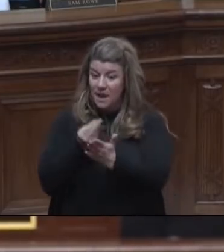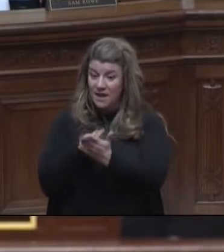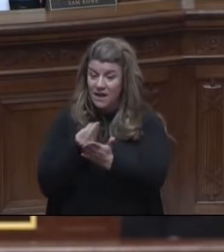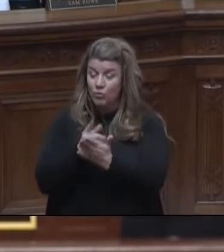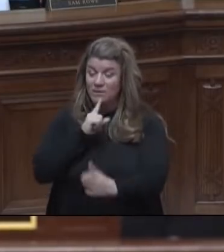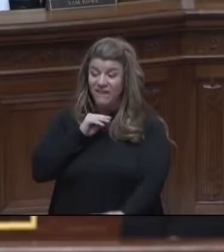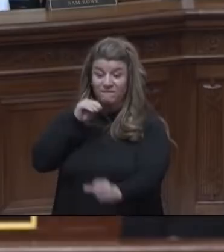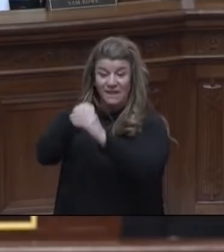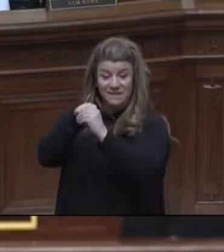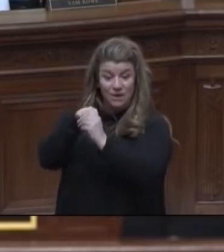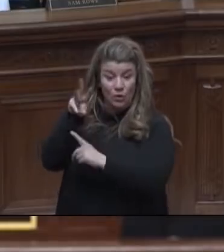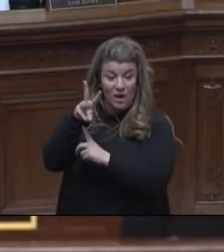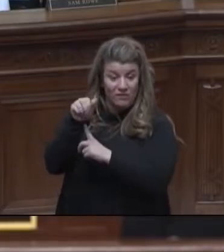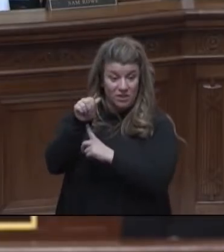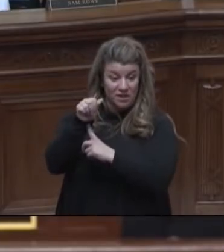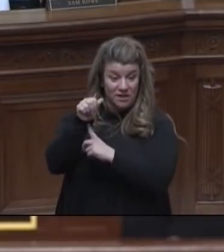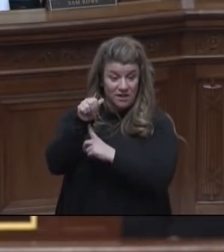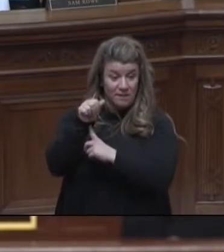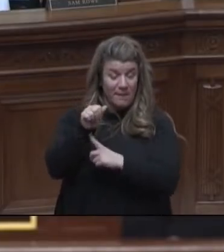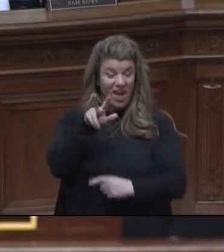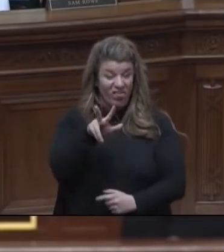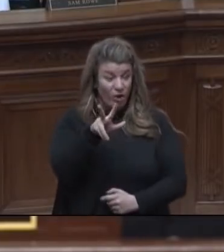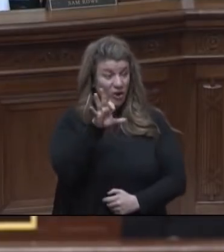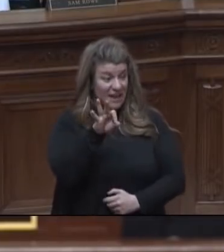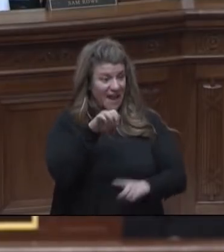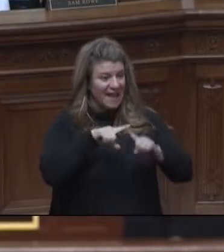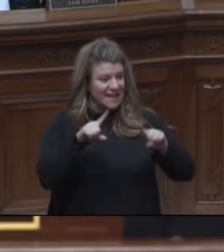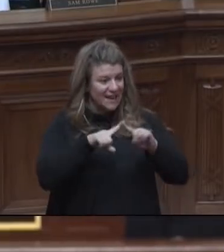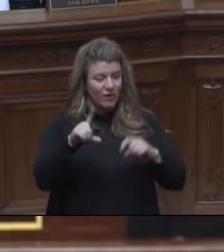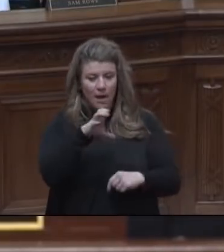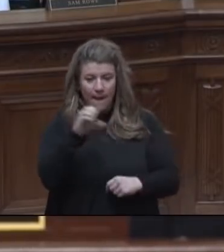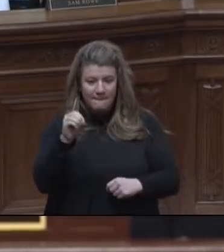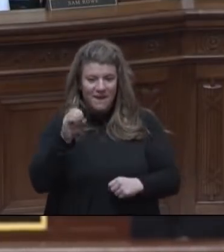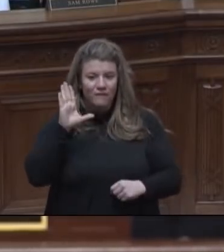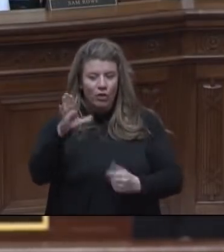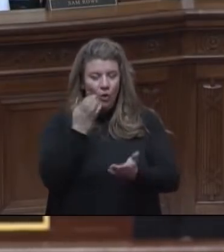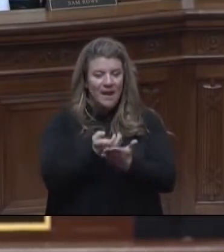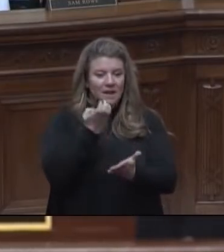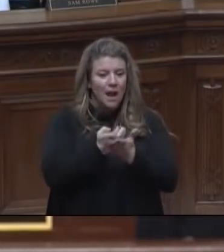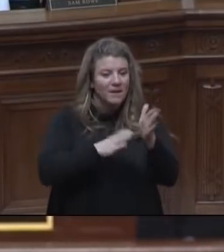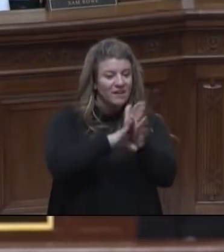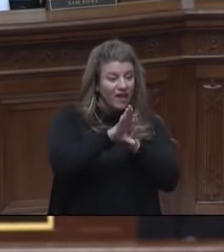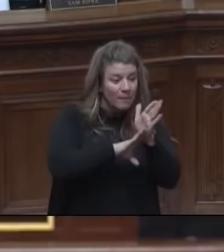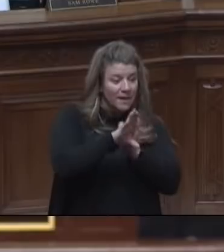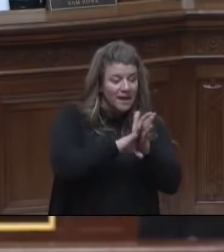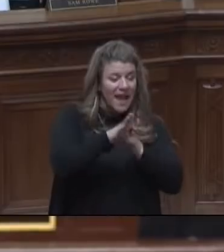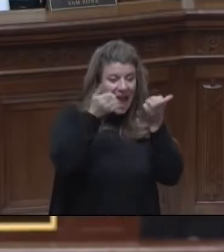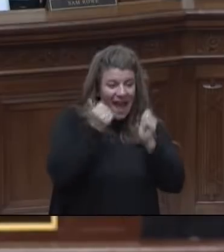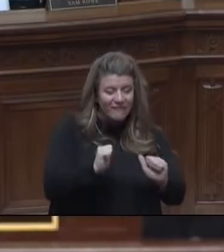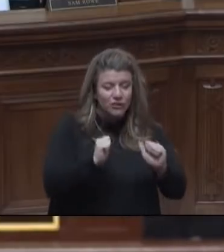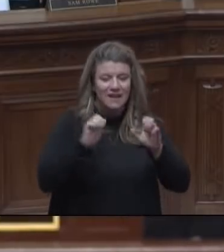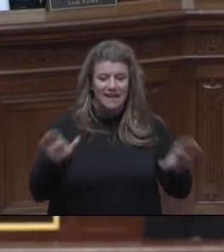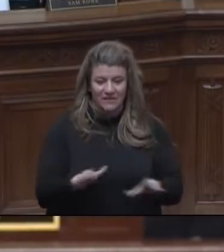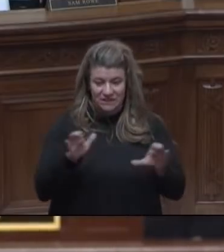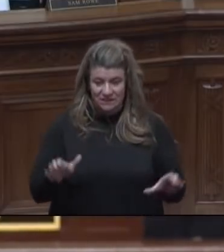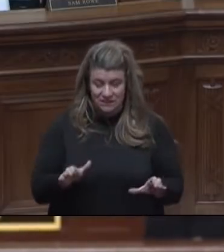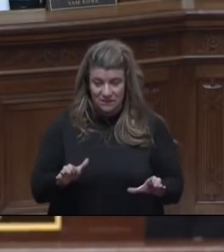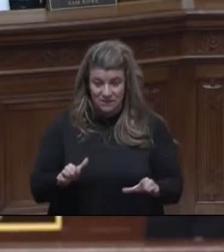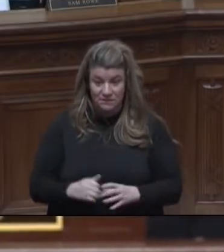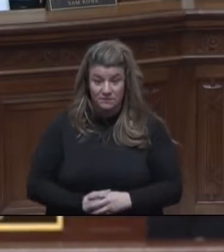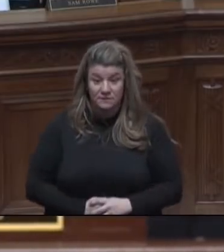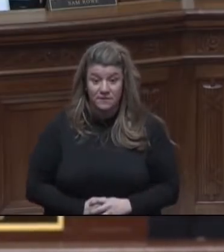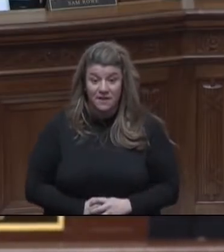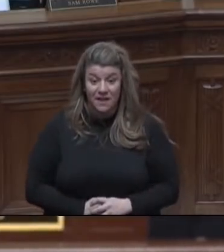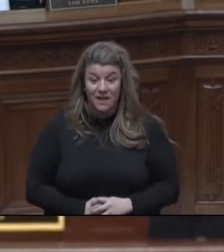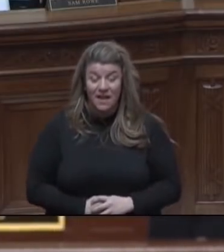in West Virginia by 39 different companies through economic development efforts and activities.